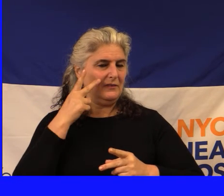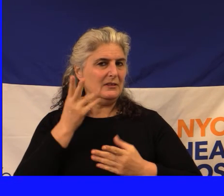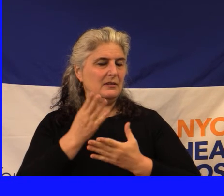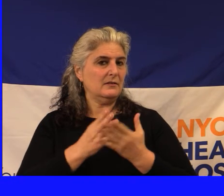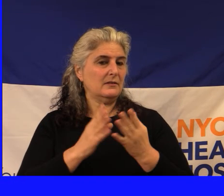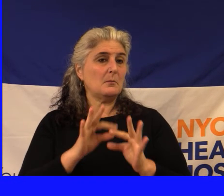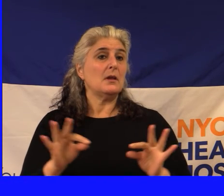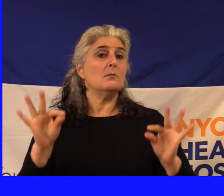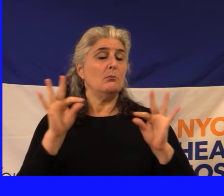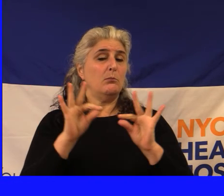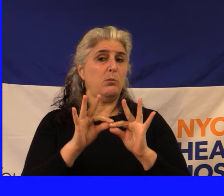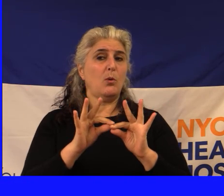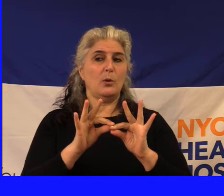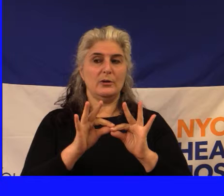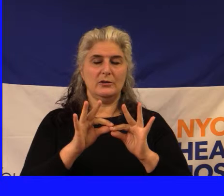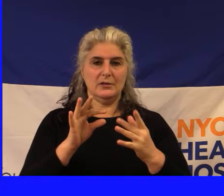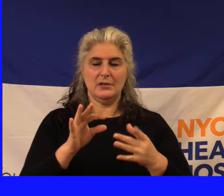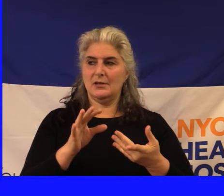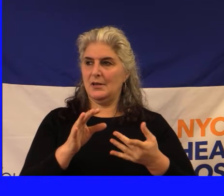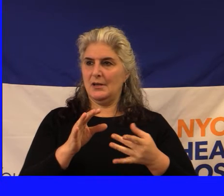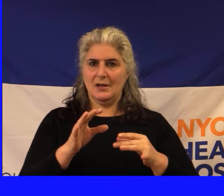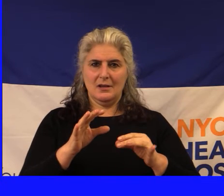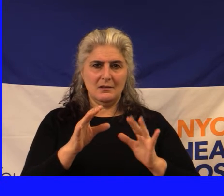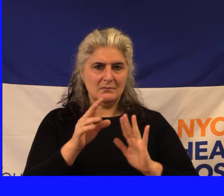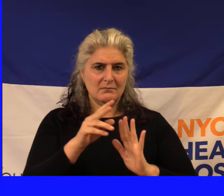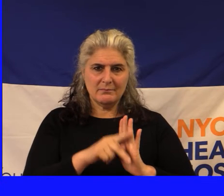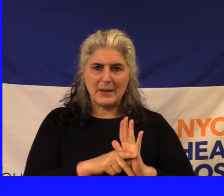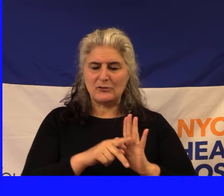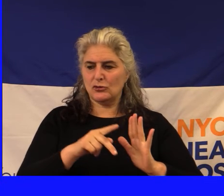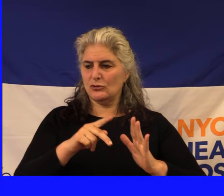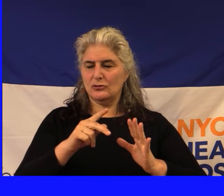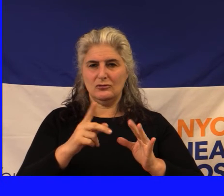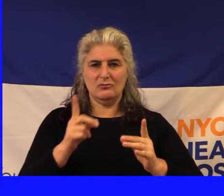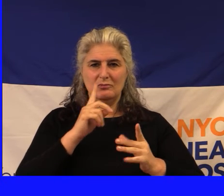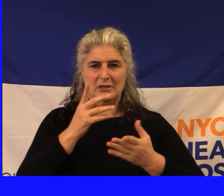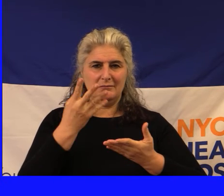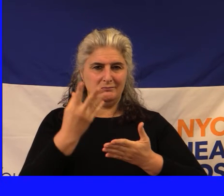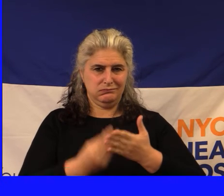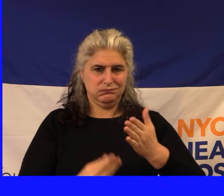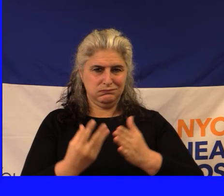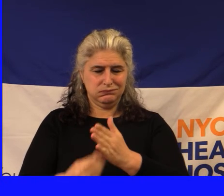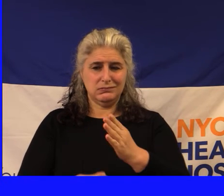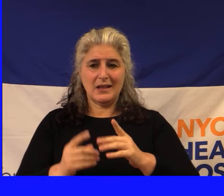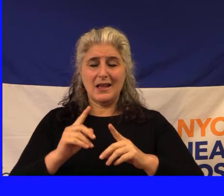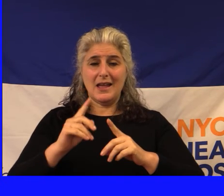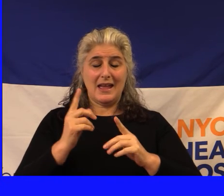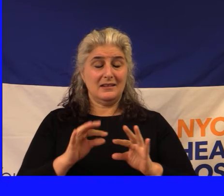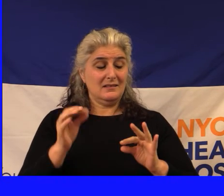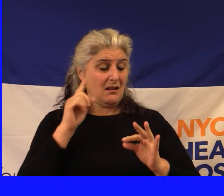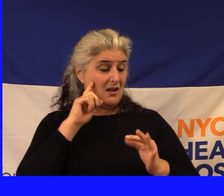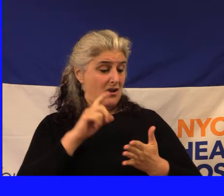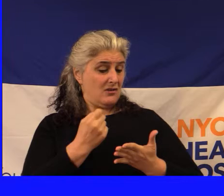off. And I think, just given where we are in the year and with rising cases, right, this, as David said, is